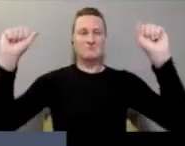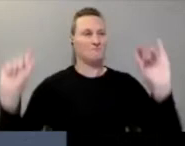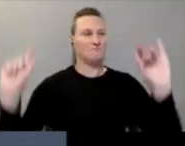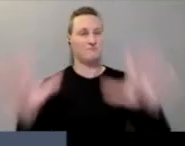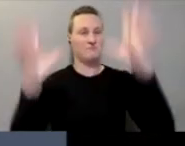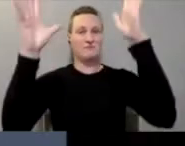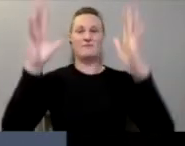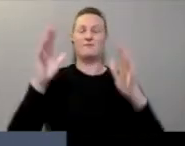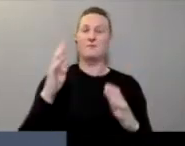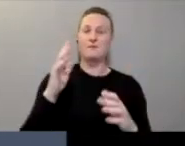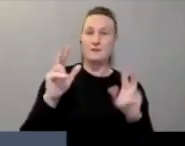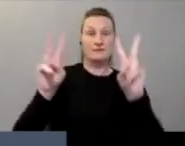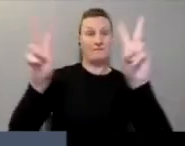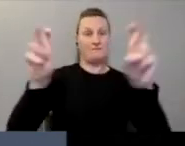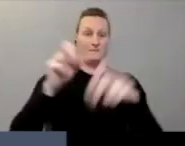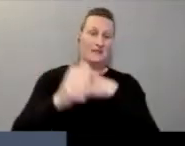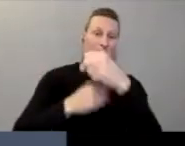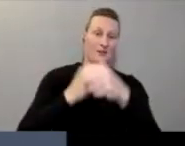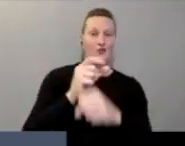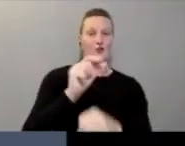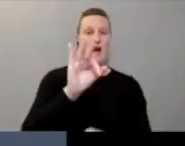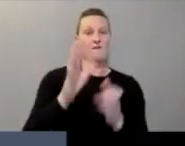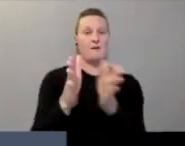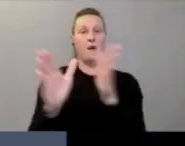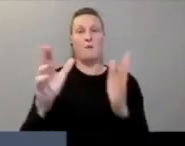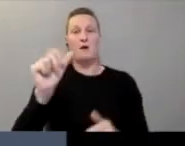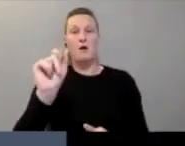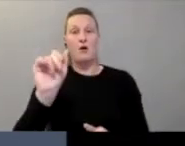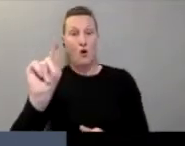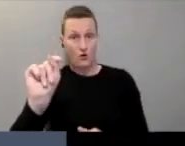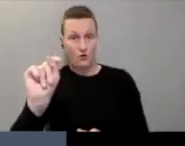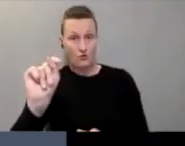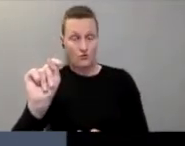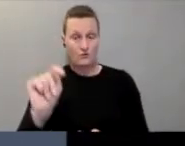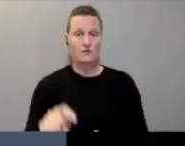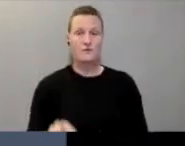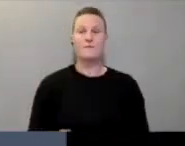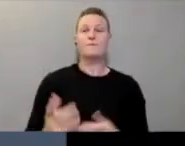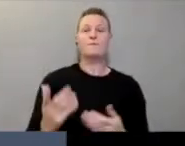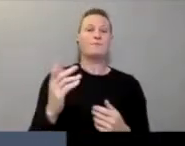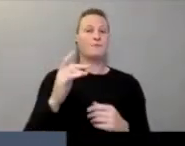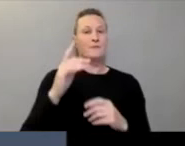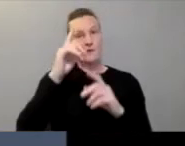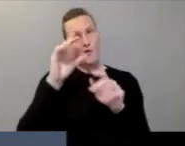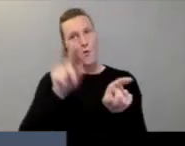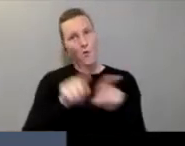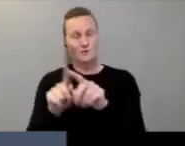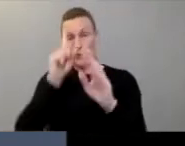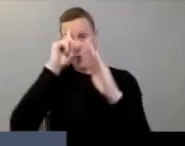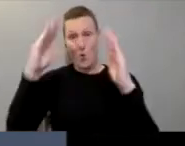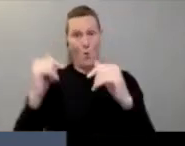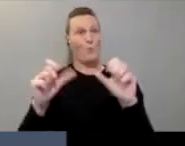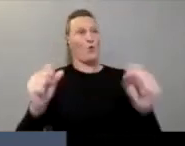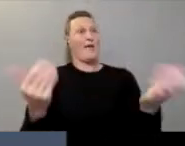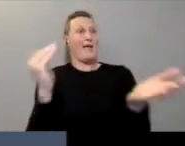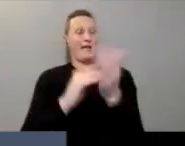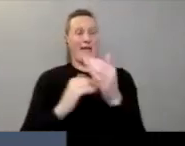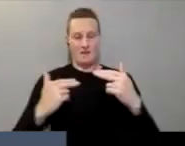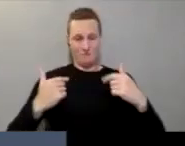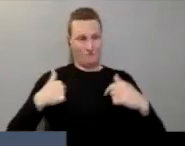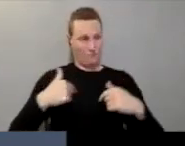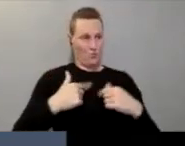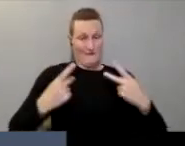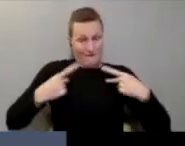of Public Art, and at the same time, the opportunity to gather again in public space and go citywide. So that's it for